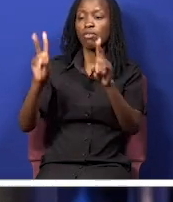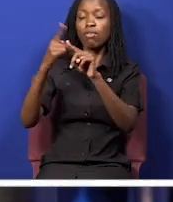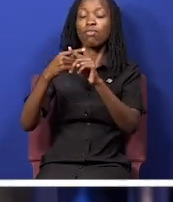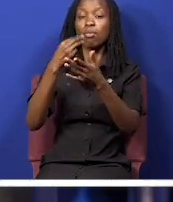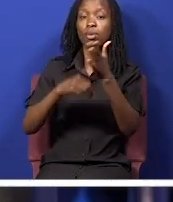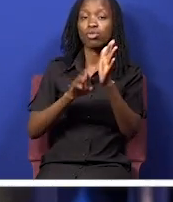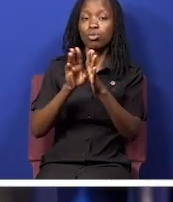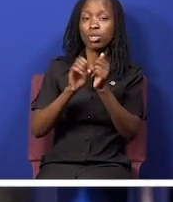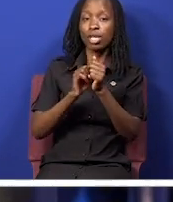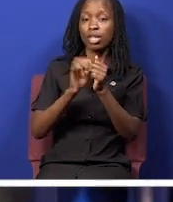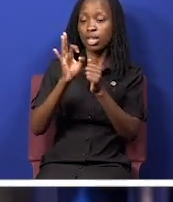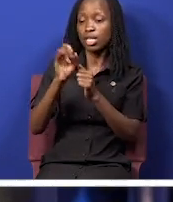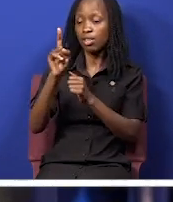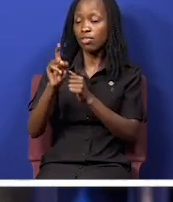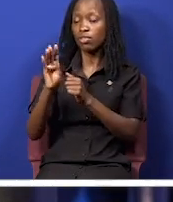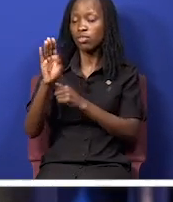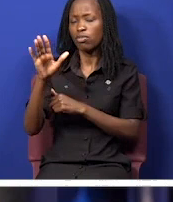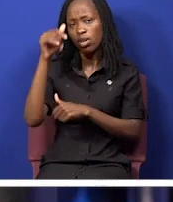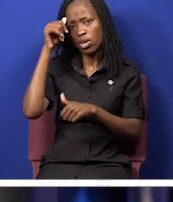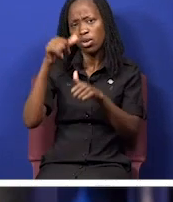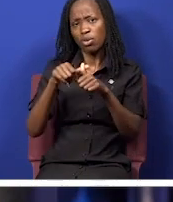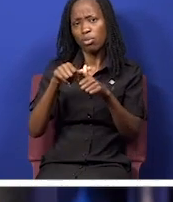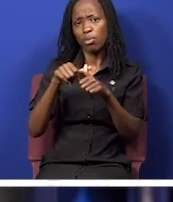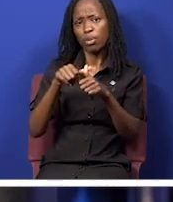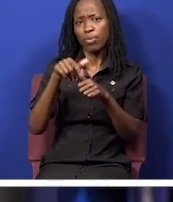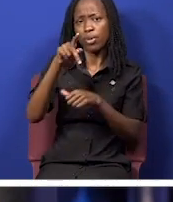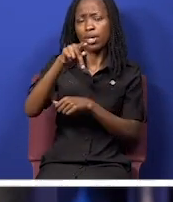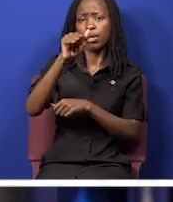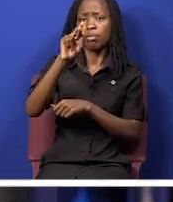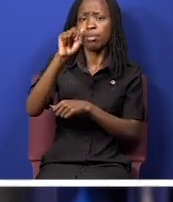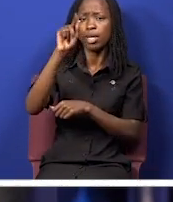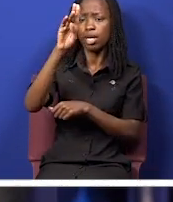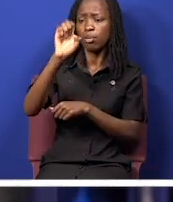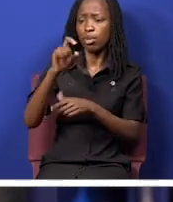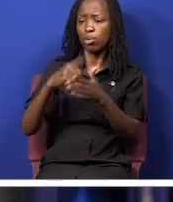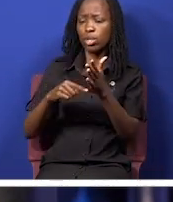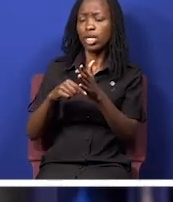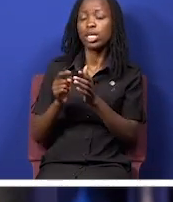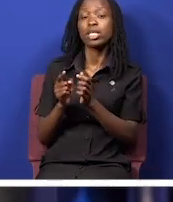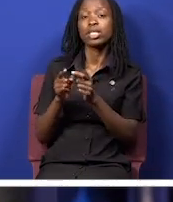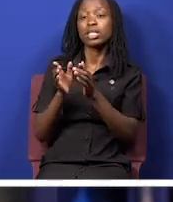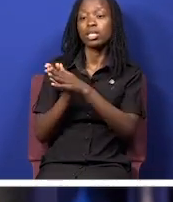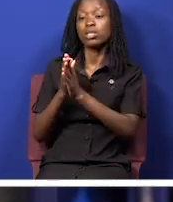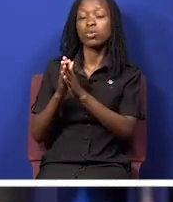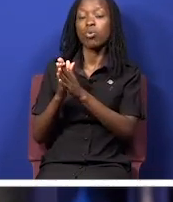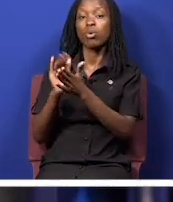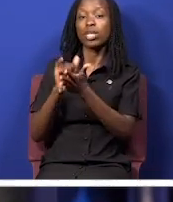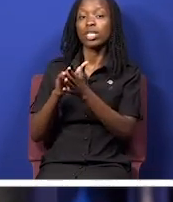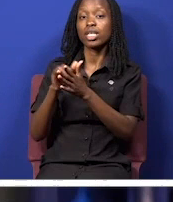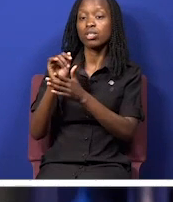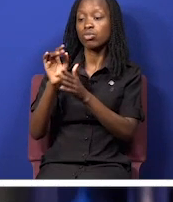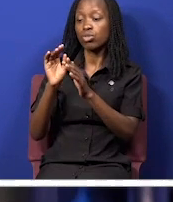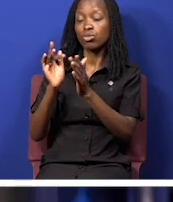chapter 13 verse 45. Do you remember what a parable is? A parable is a story which Jesus used to teach